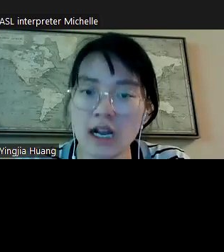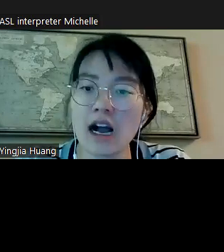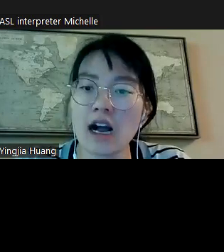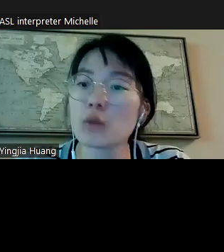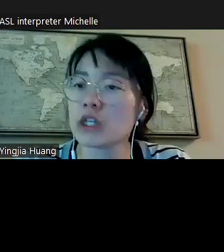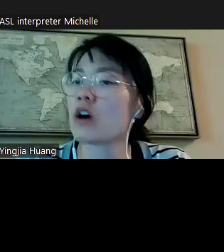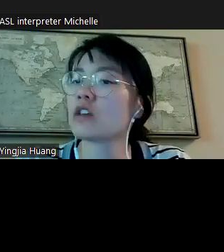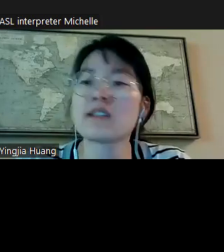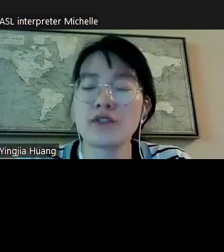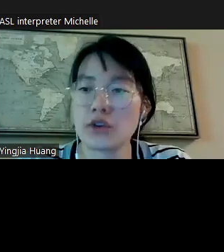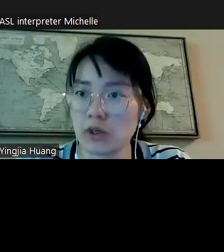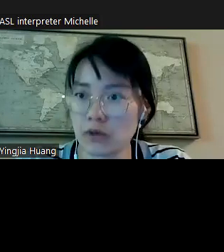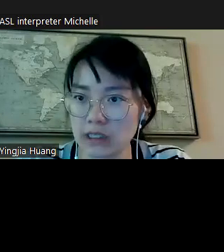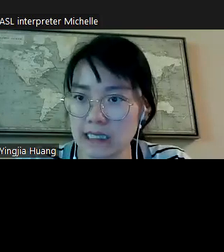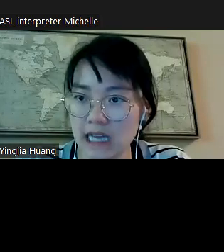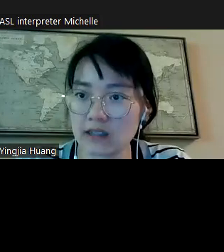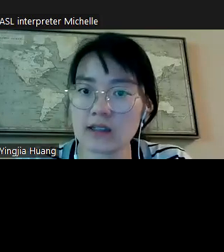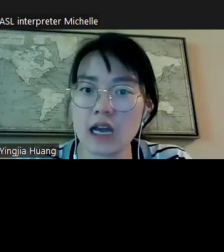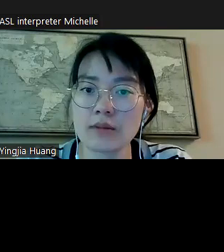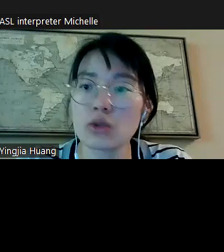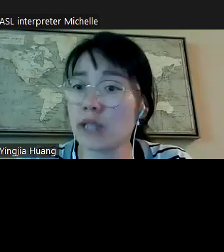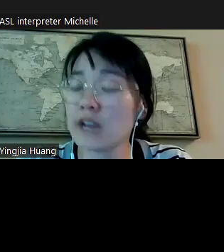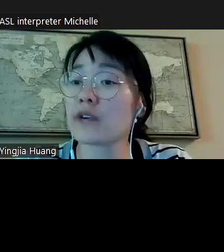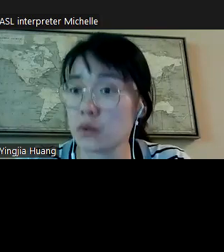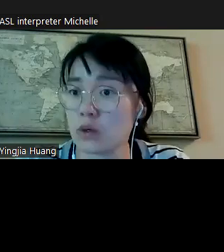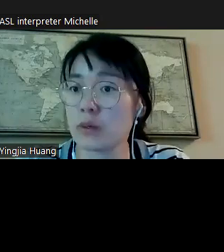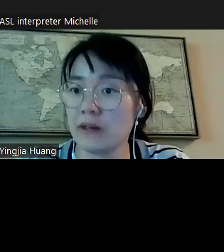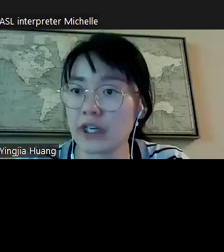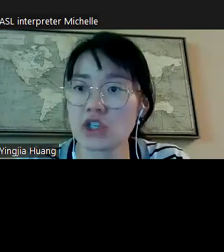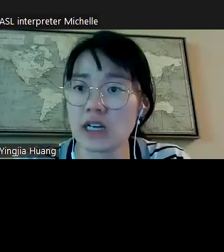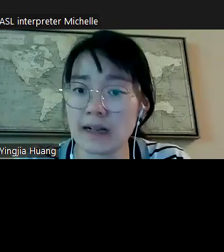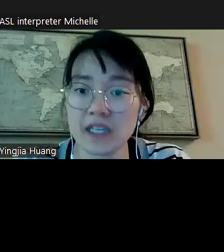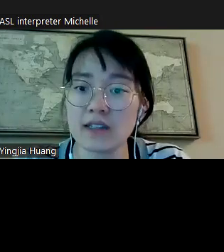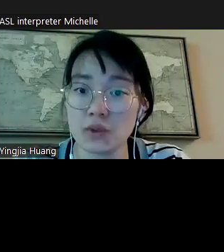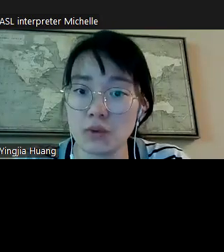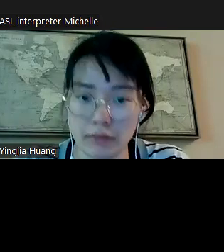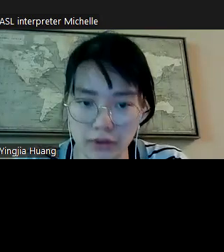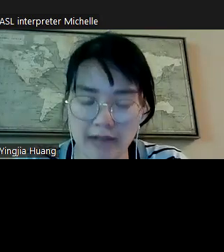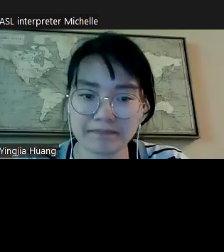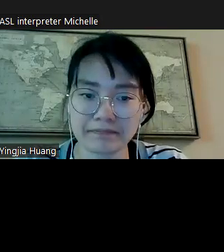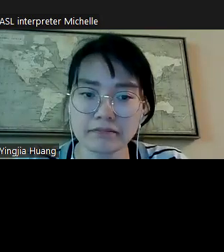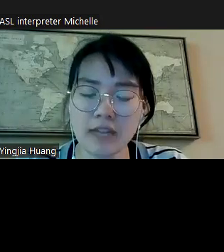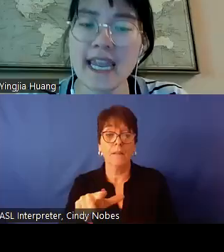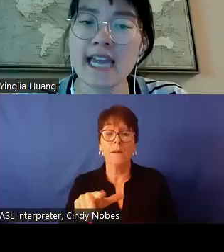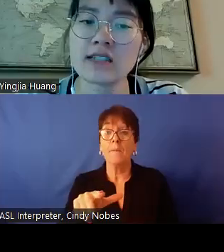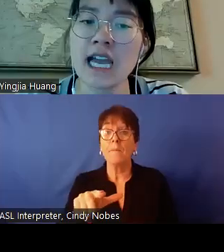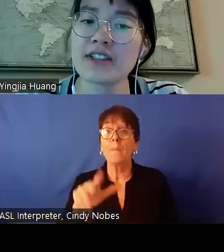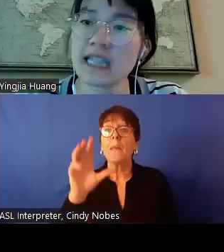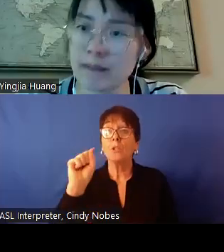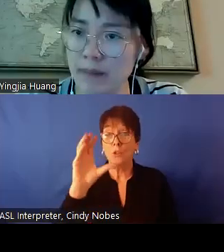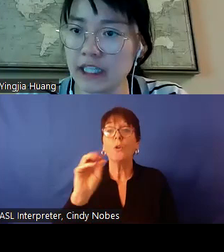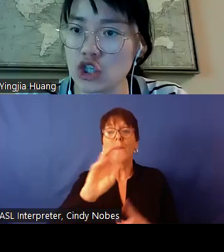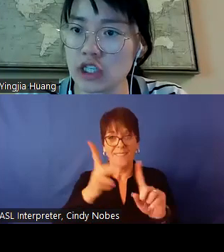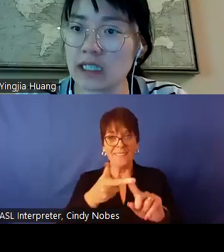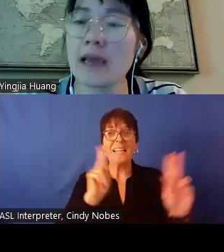old, regardless of your immigration status, to apply for full scope coverage into our program. And the